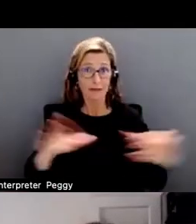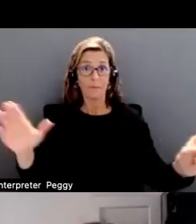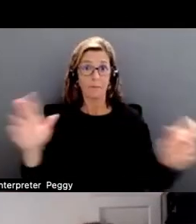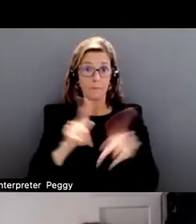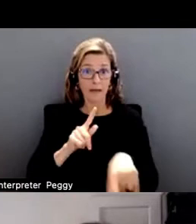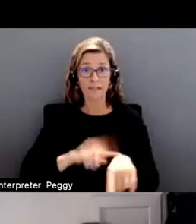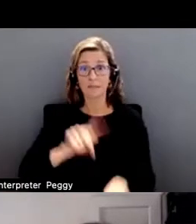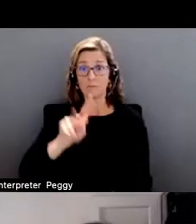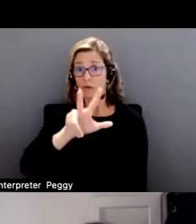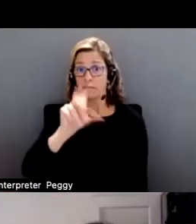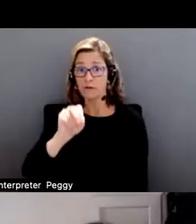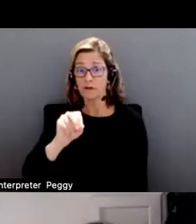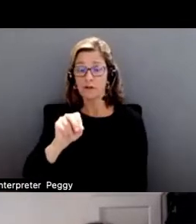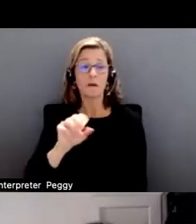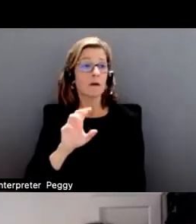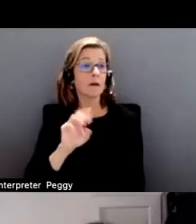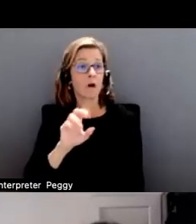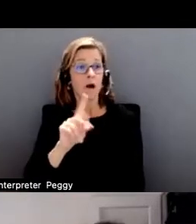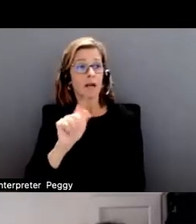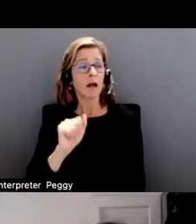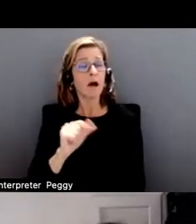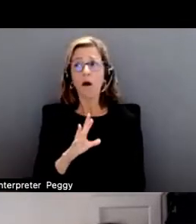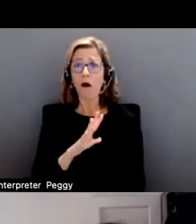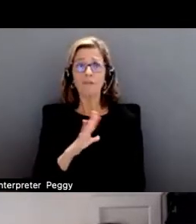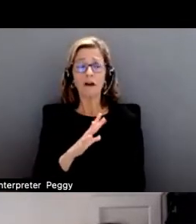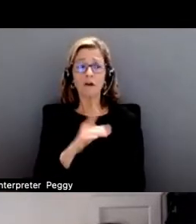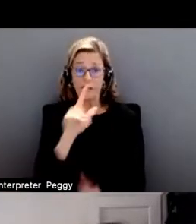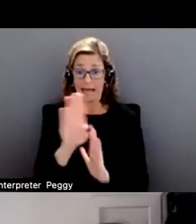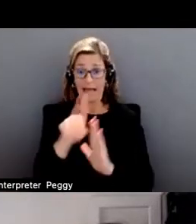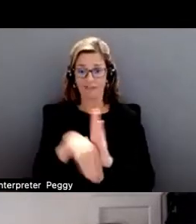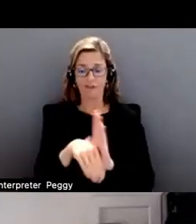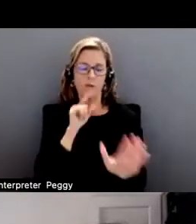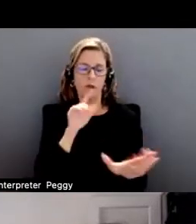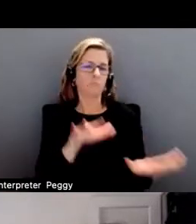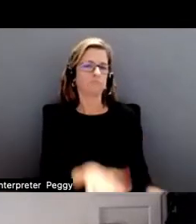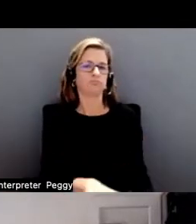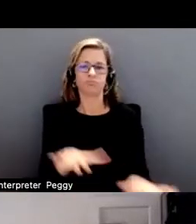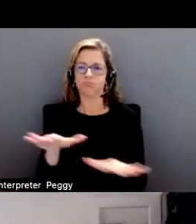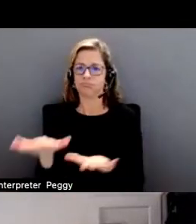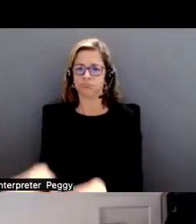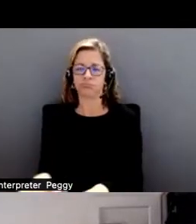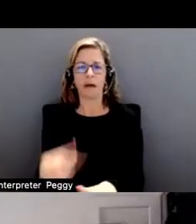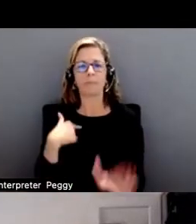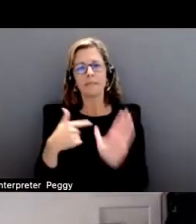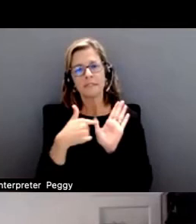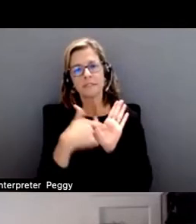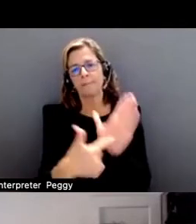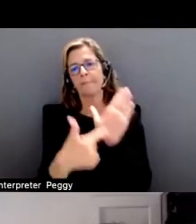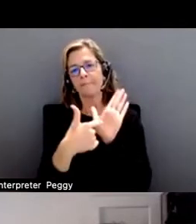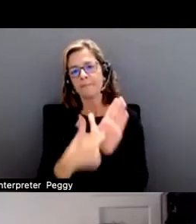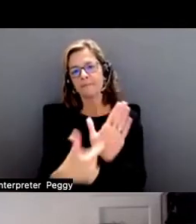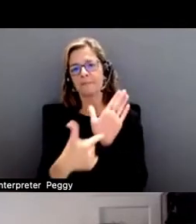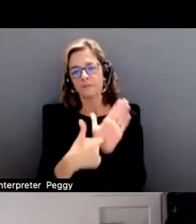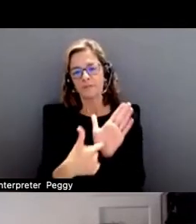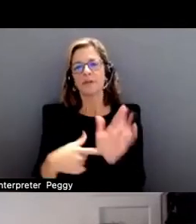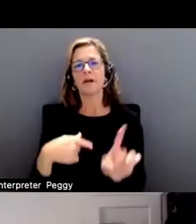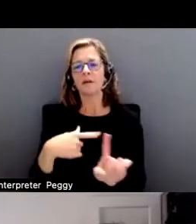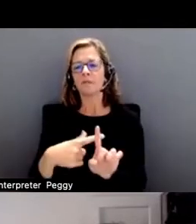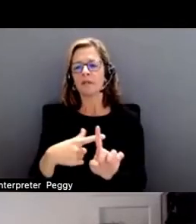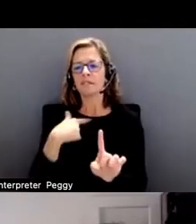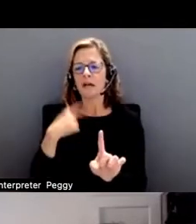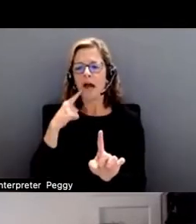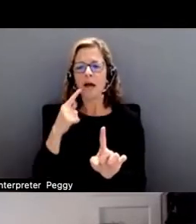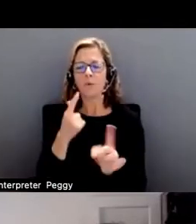I think it should be okay. It's going to be a bit more informal, a bit more demonstrations. I'm also going to bring in the Pear Deck, which is a tool that